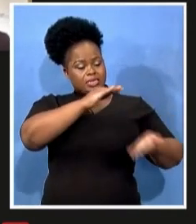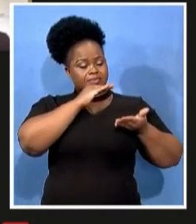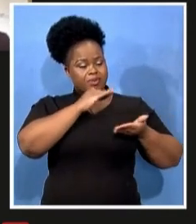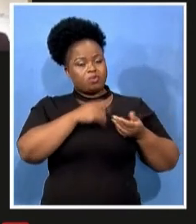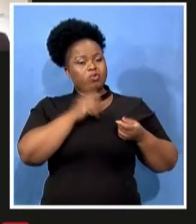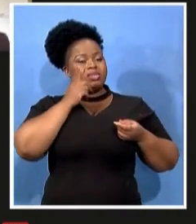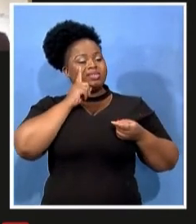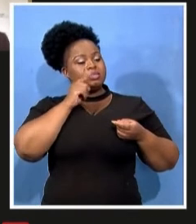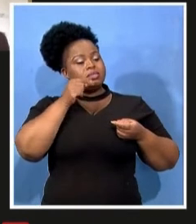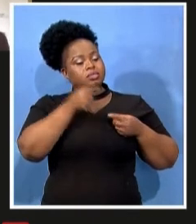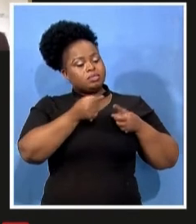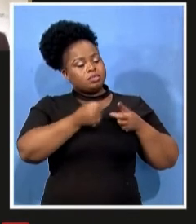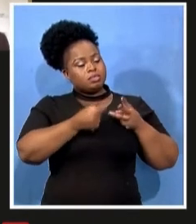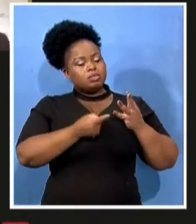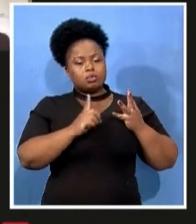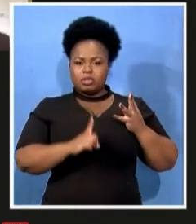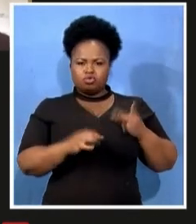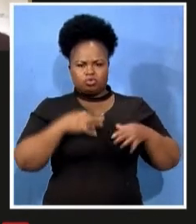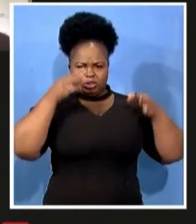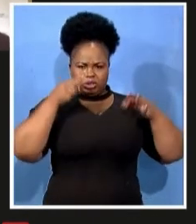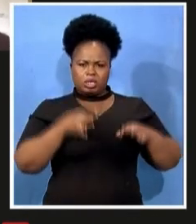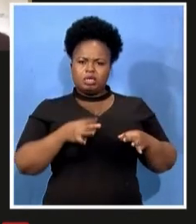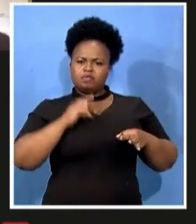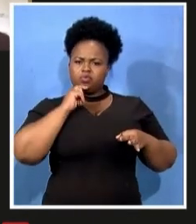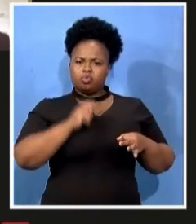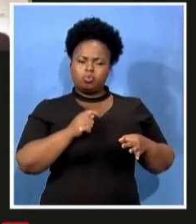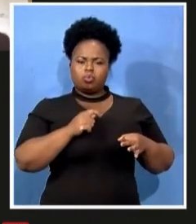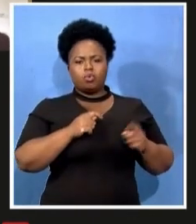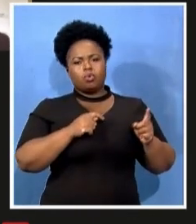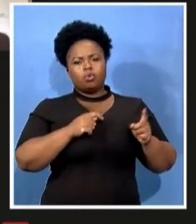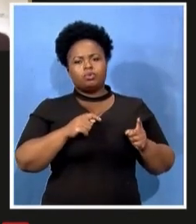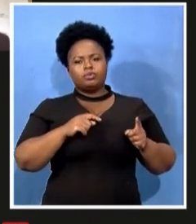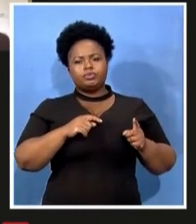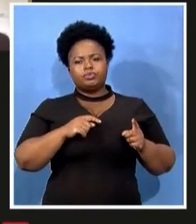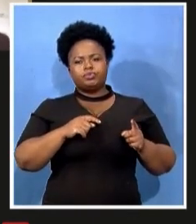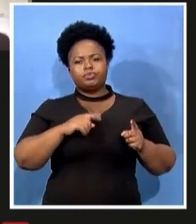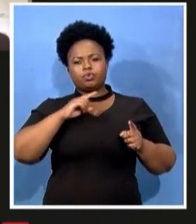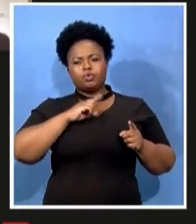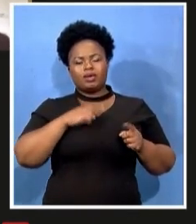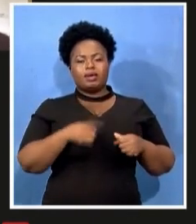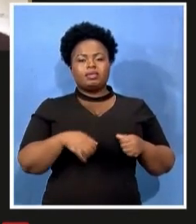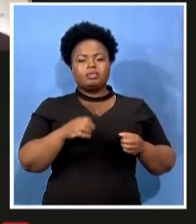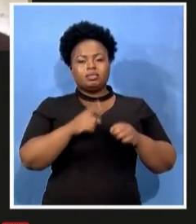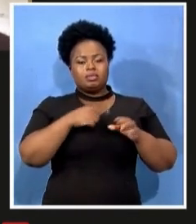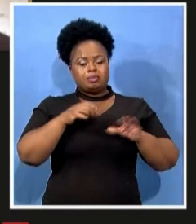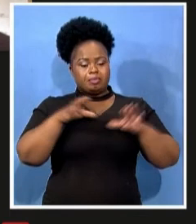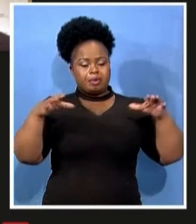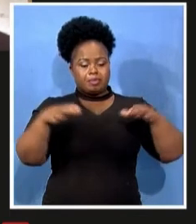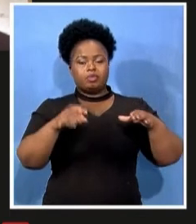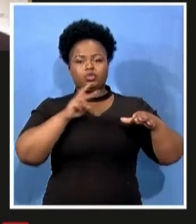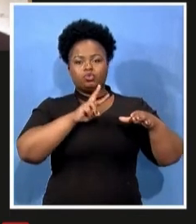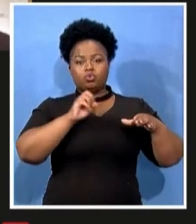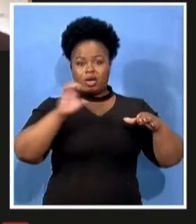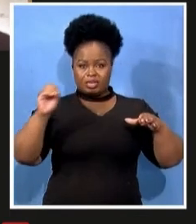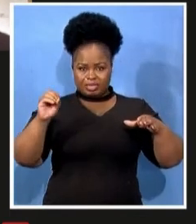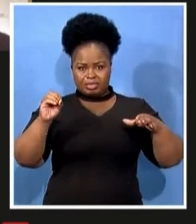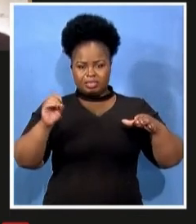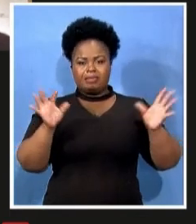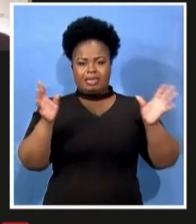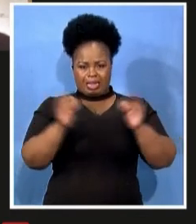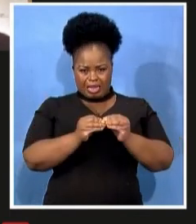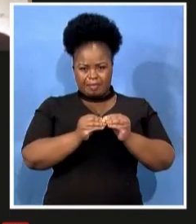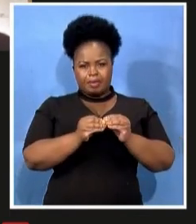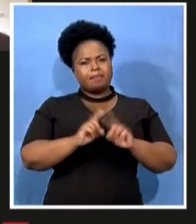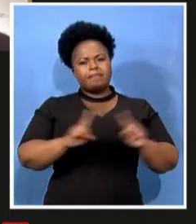vaccine, because we had 200 candidate vaccines, so the ones that you are going to talk about are those where there's safety issues,